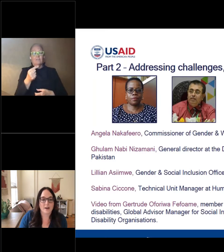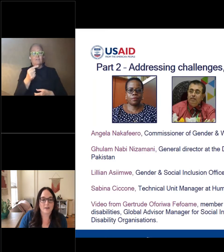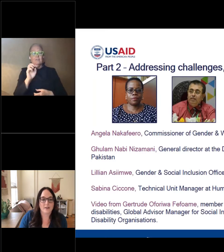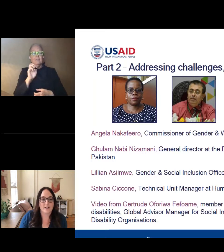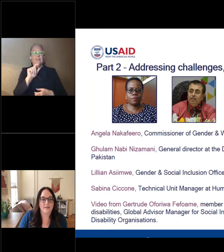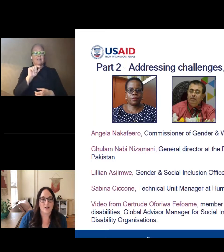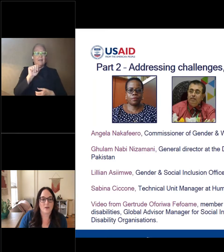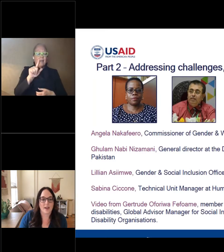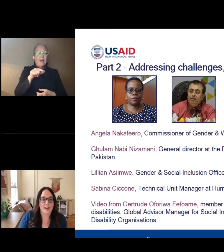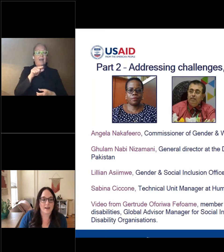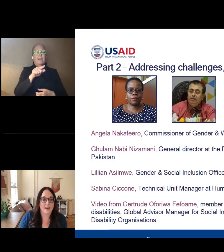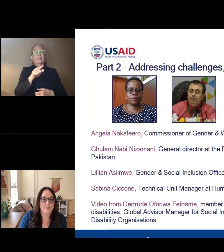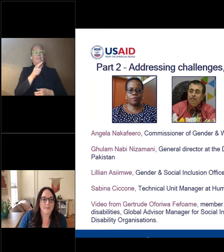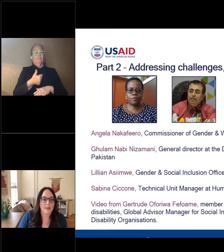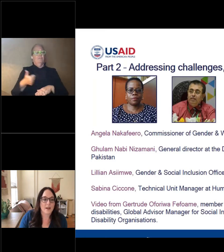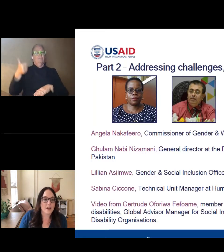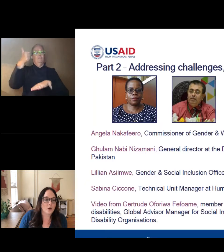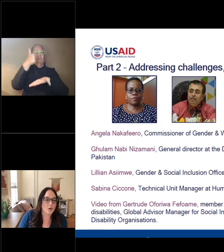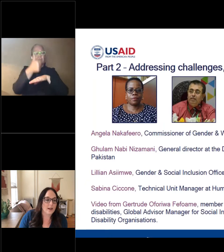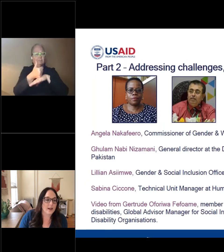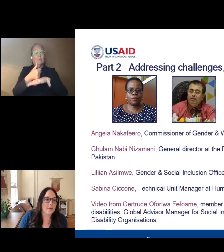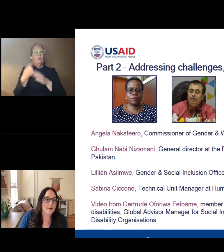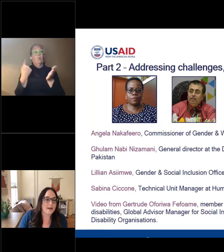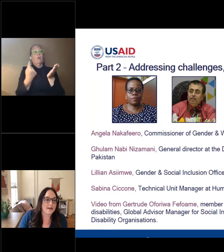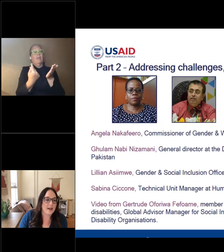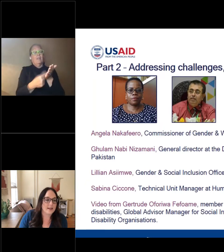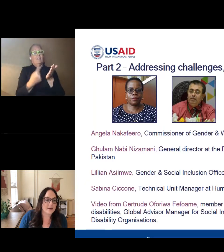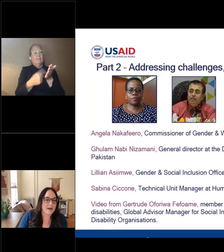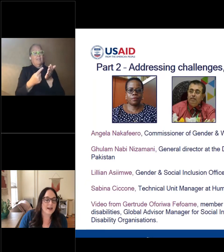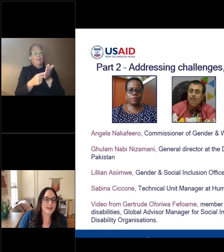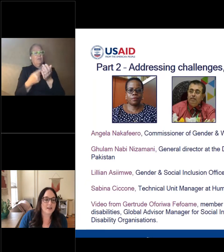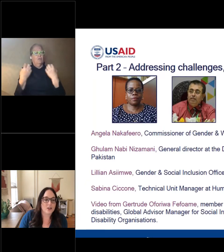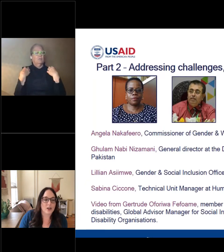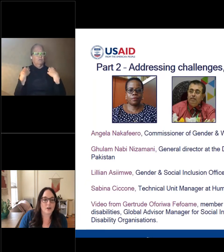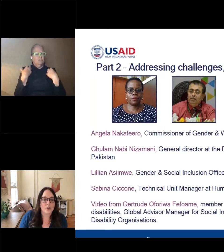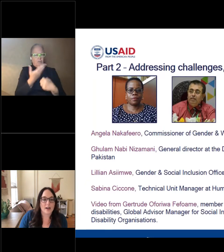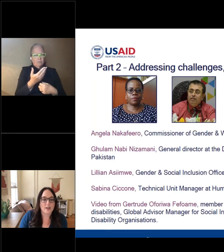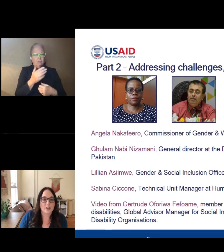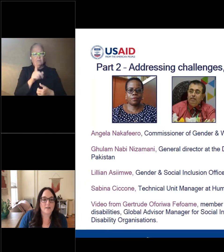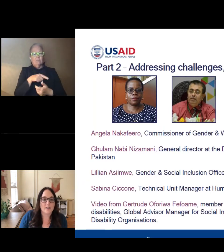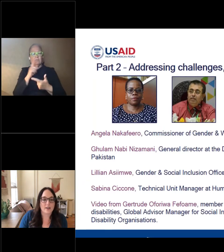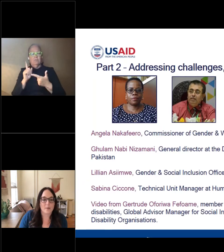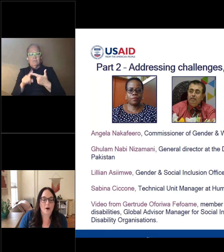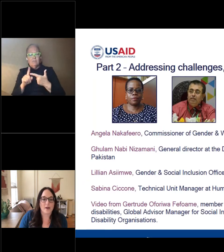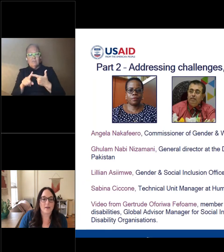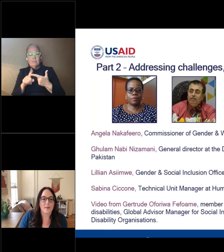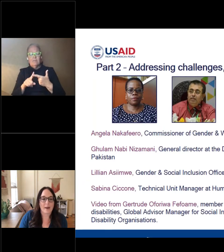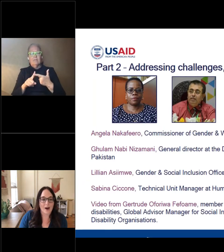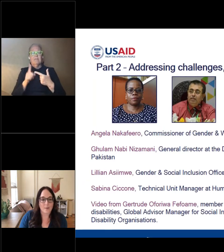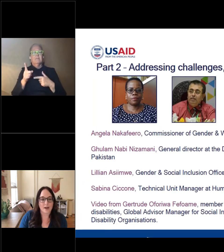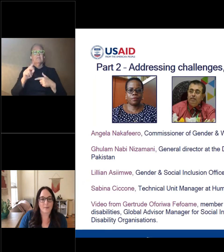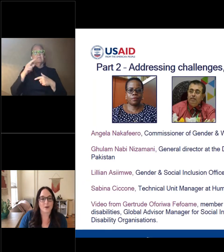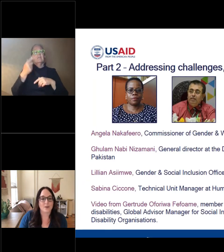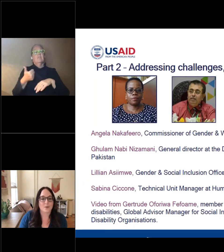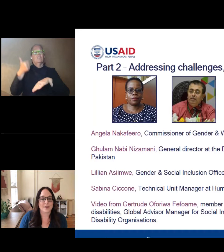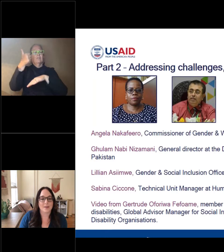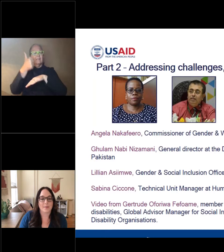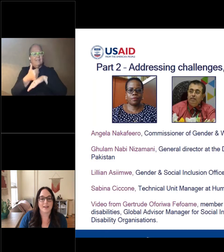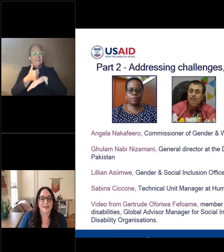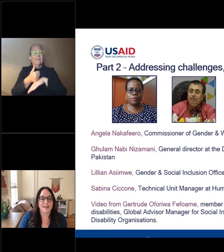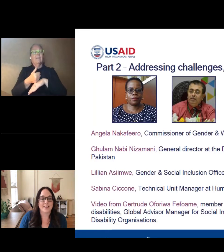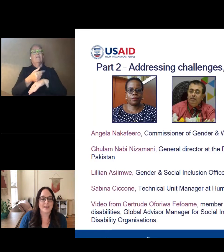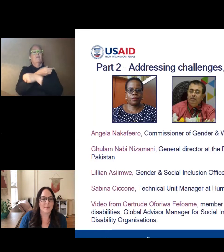Women Affairs in Uganda. Ghulam Nizamani, the General Director at the Department of Empowerment of Persons